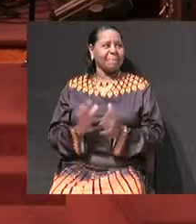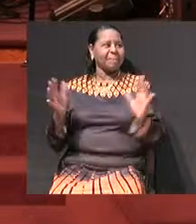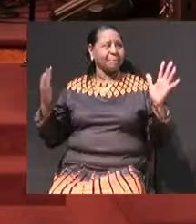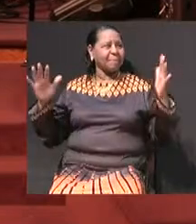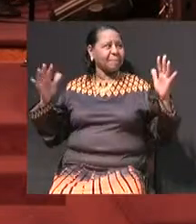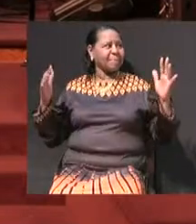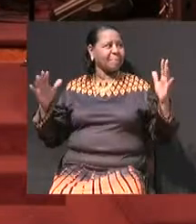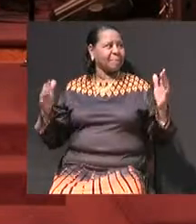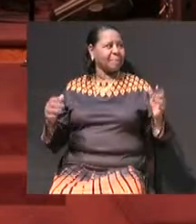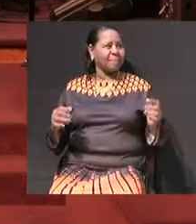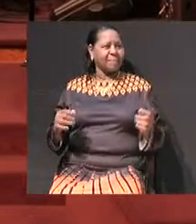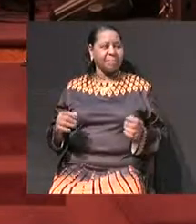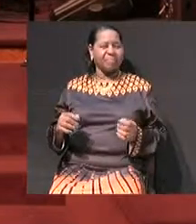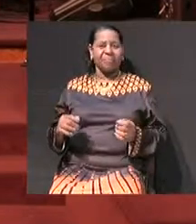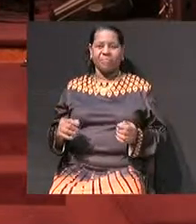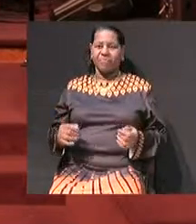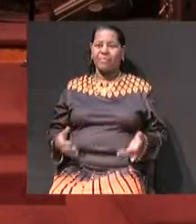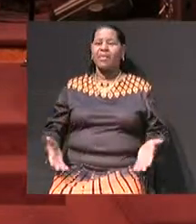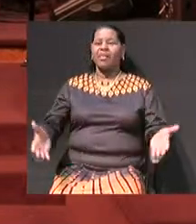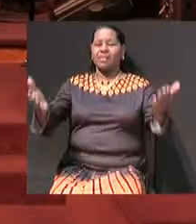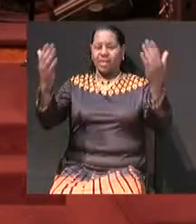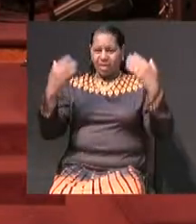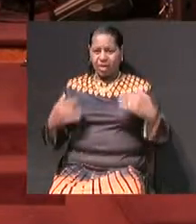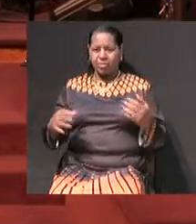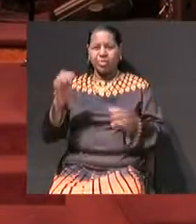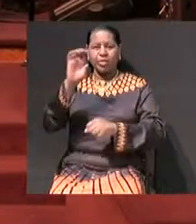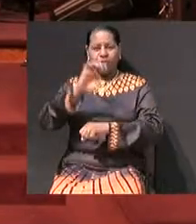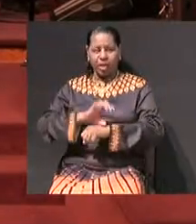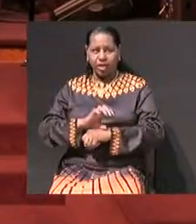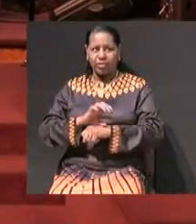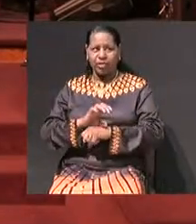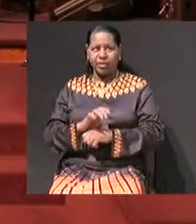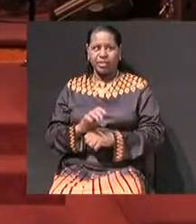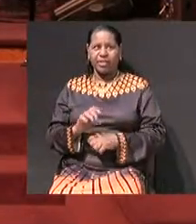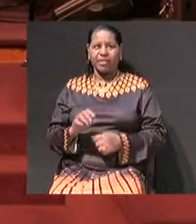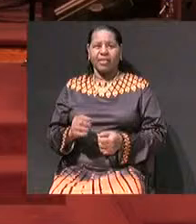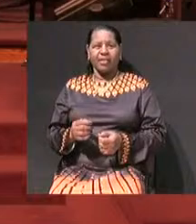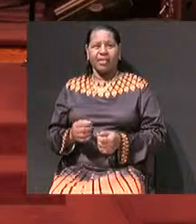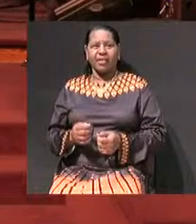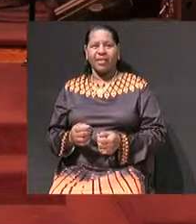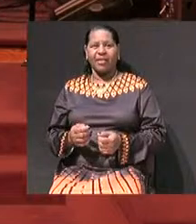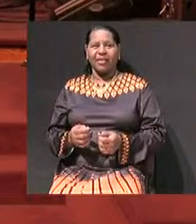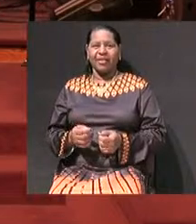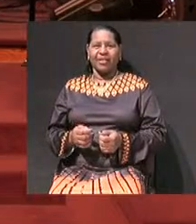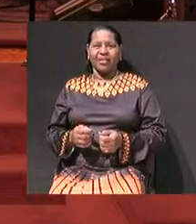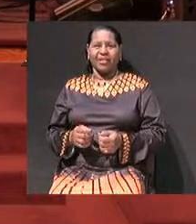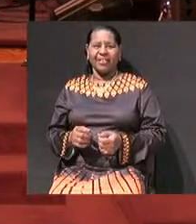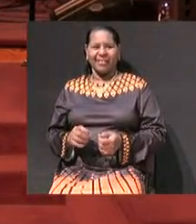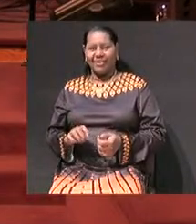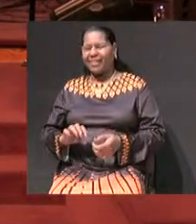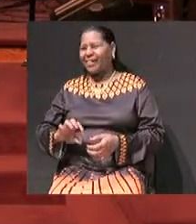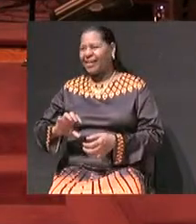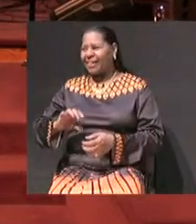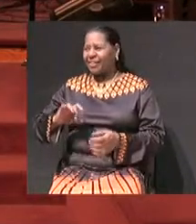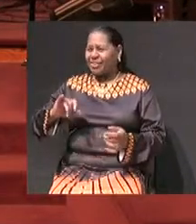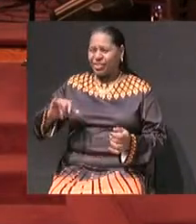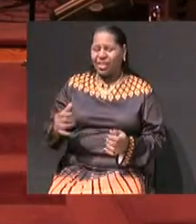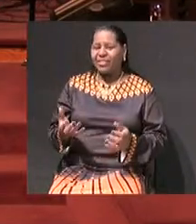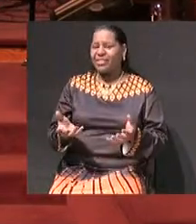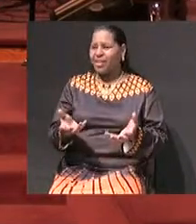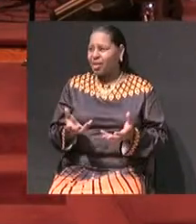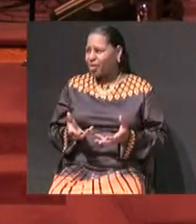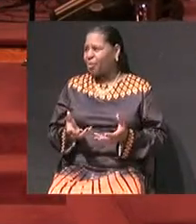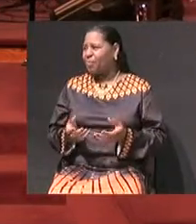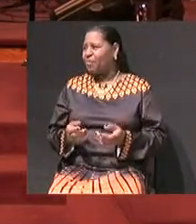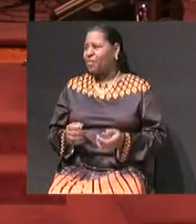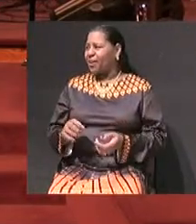So everybody that comes to church just on CME, Christmas, Mother's Day, and Easter, and you bring